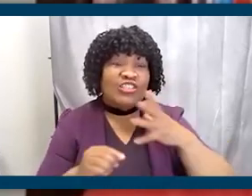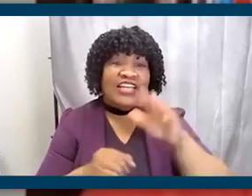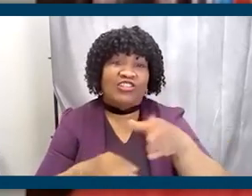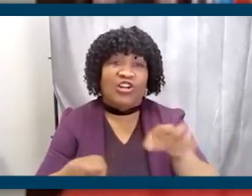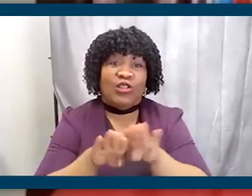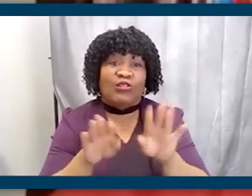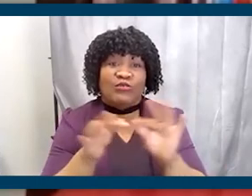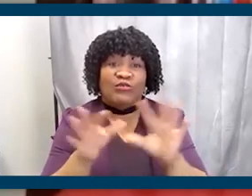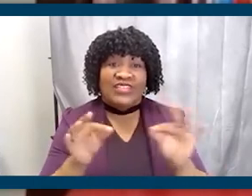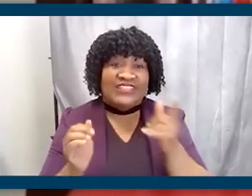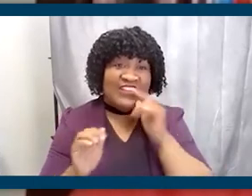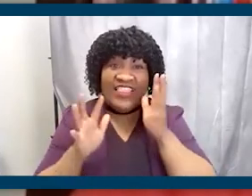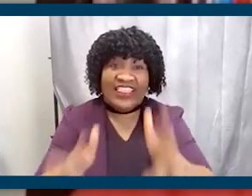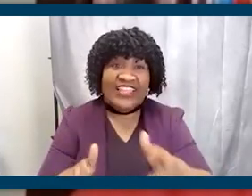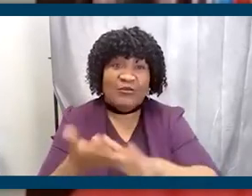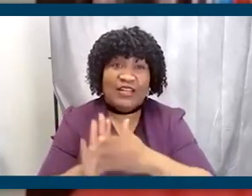so that we don't leave you a mess?